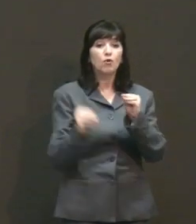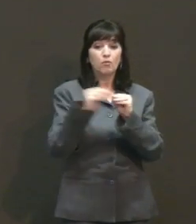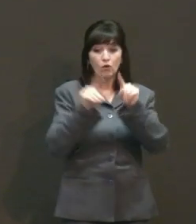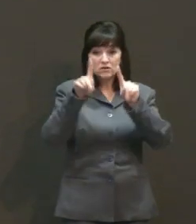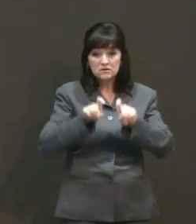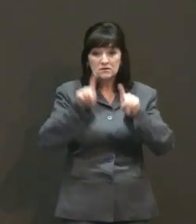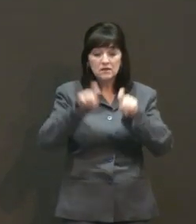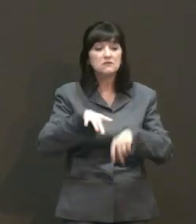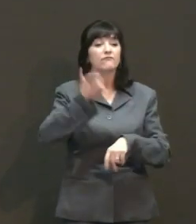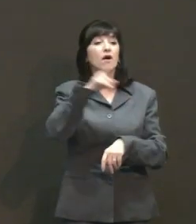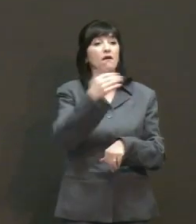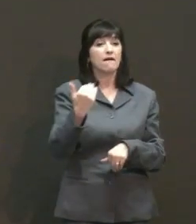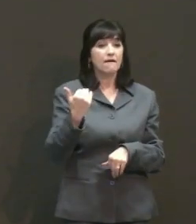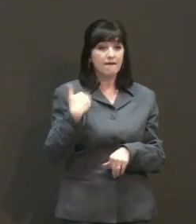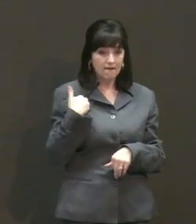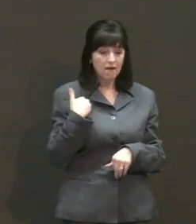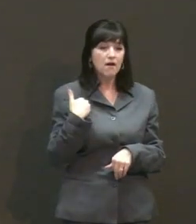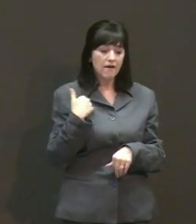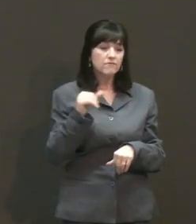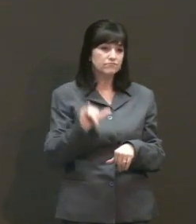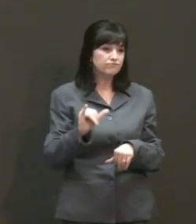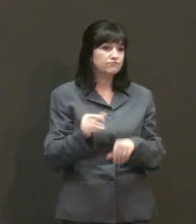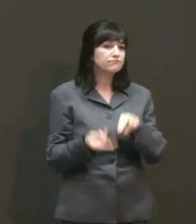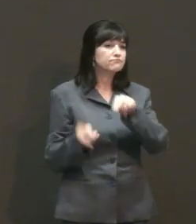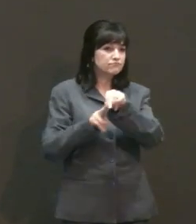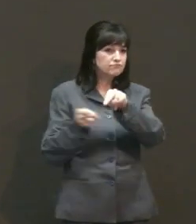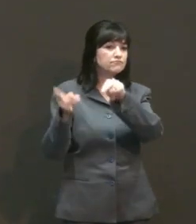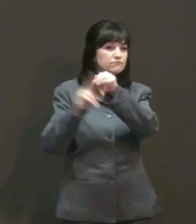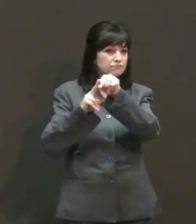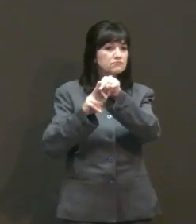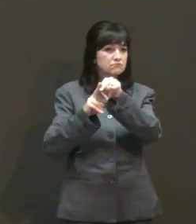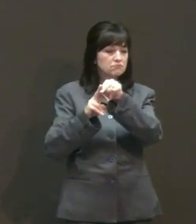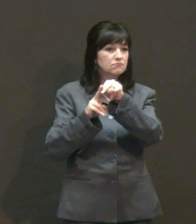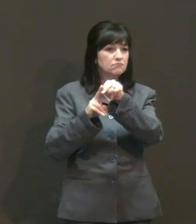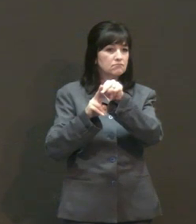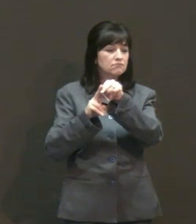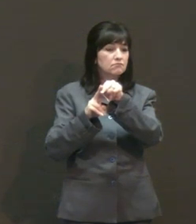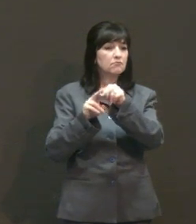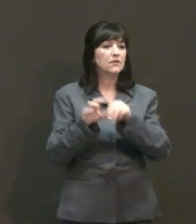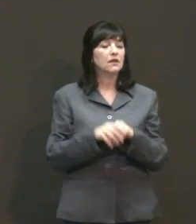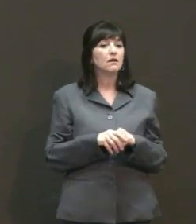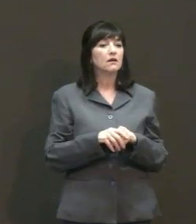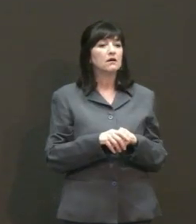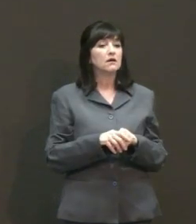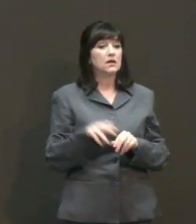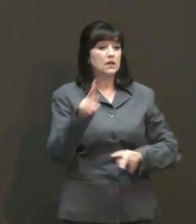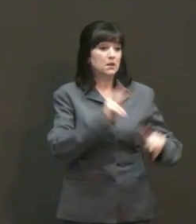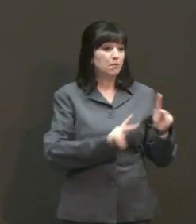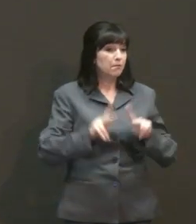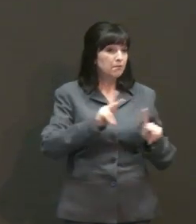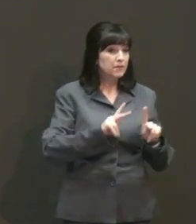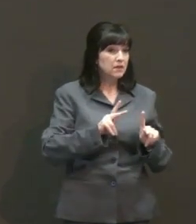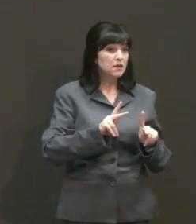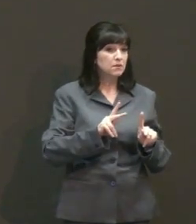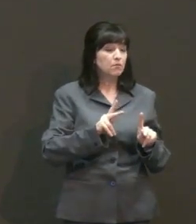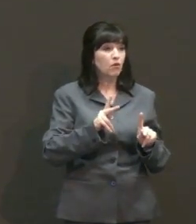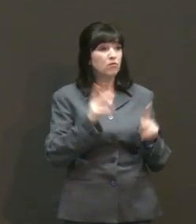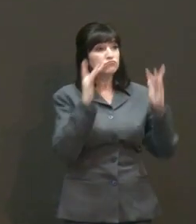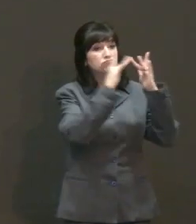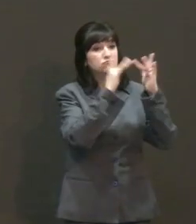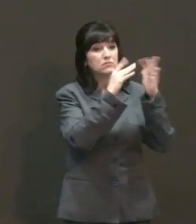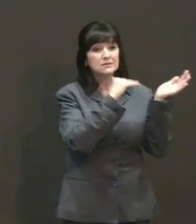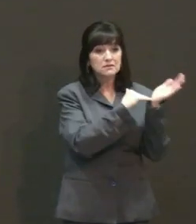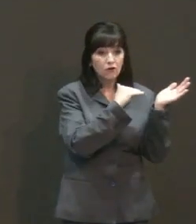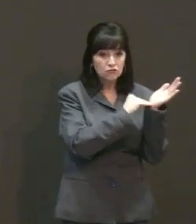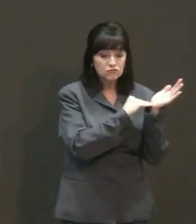of the number of tests that are done, individuals who are recommended to have tests